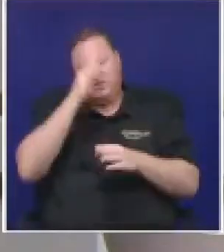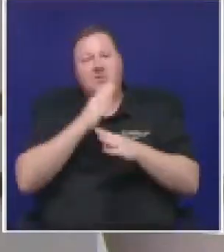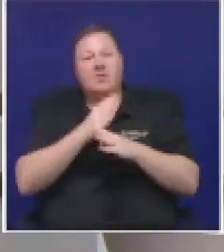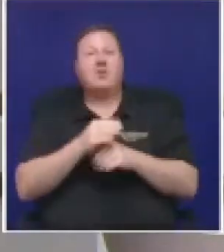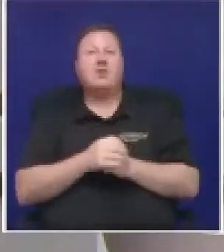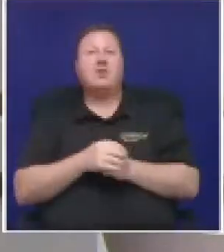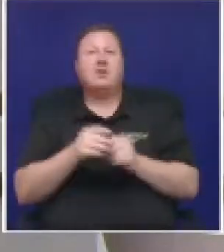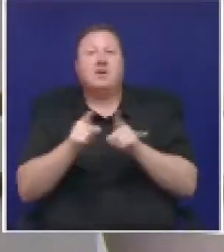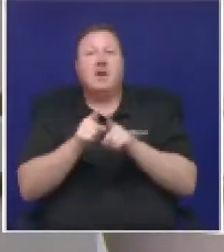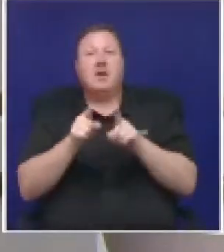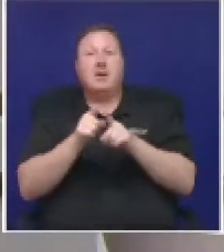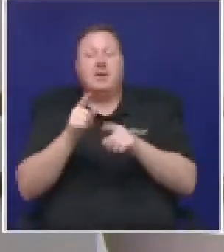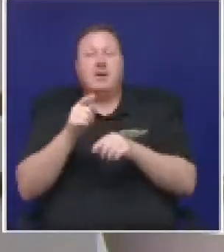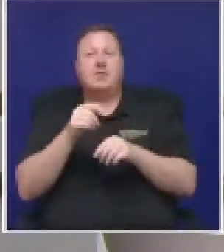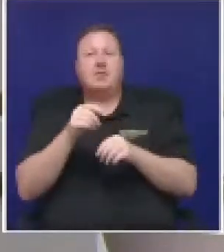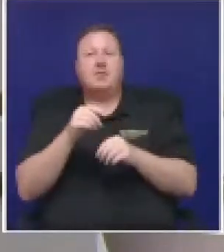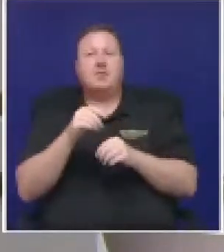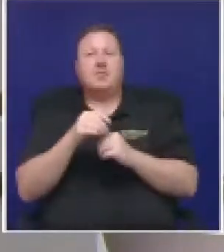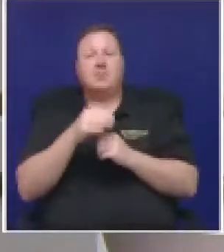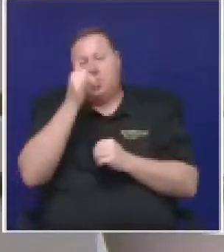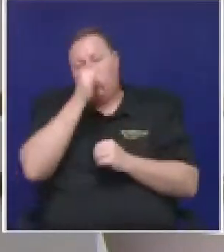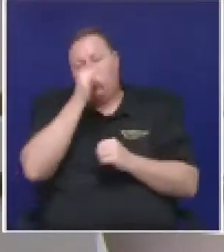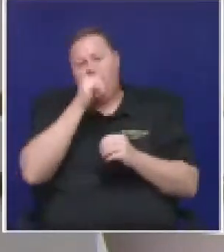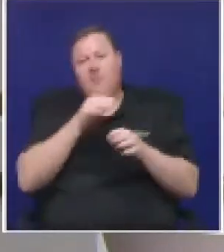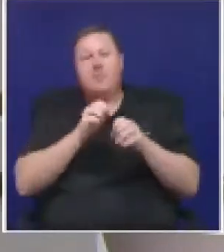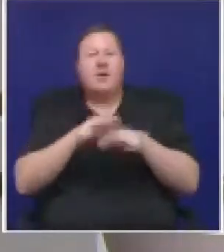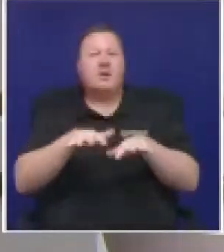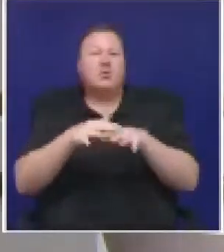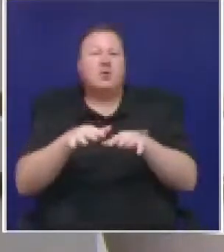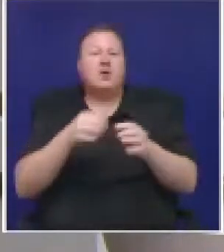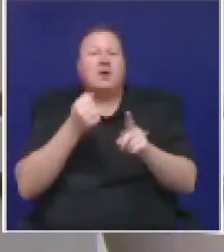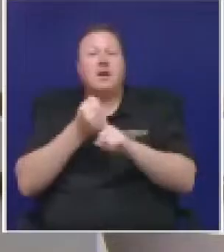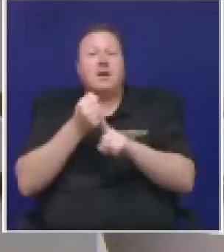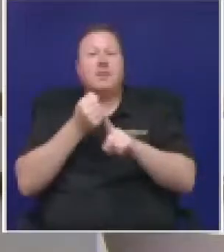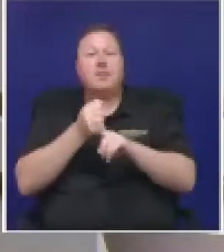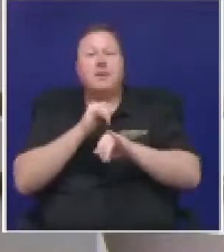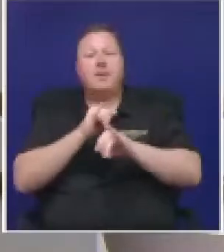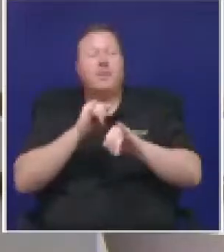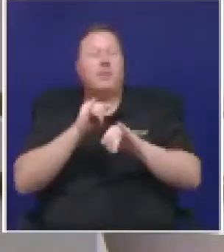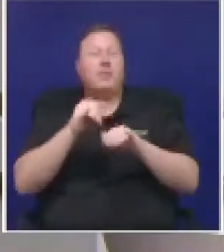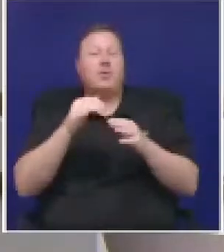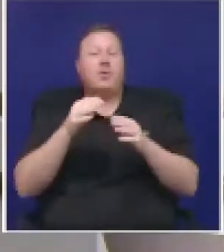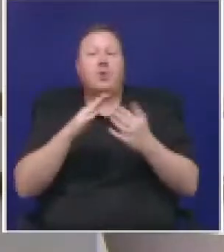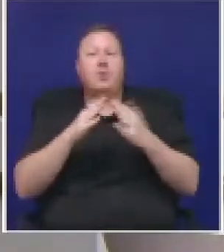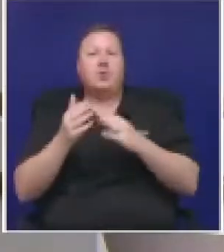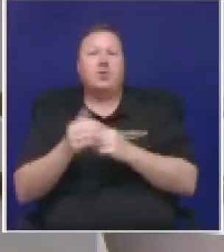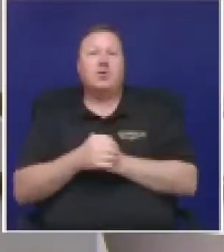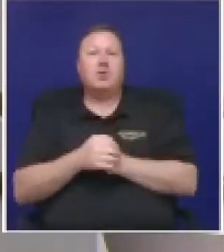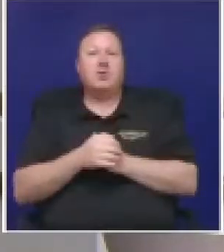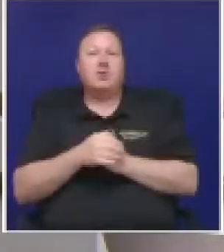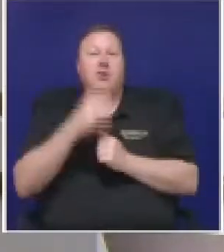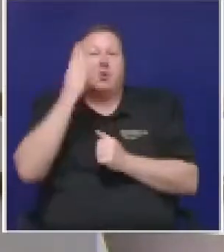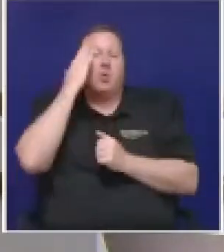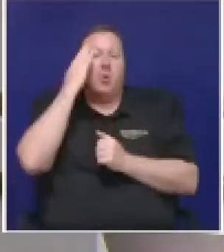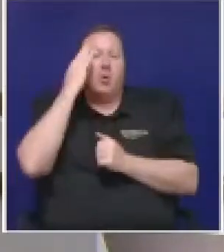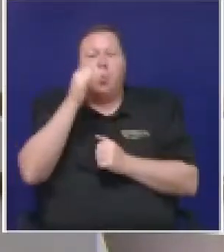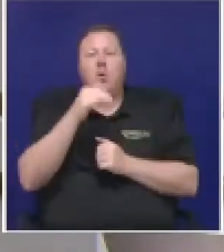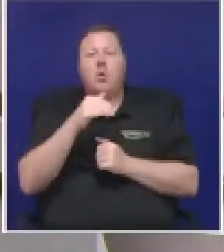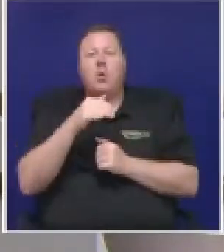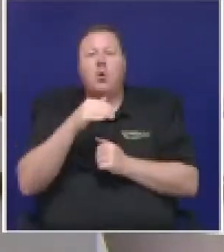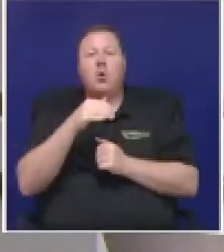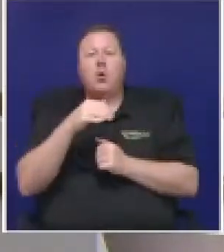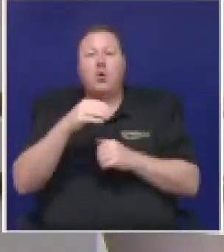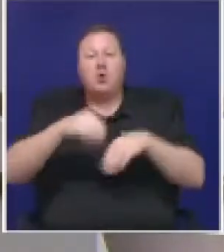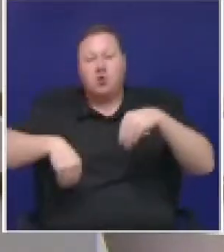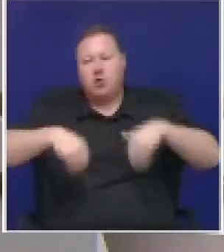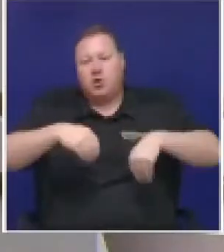crime networking, which all have a negative impact on communities. Knowing and bearing in mind that there are some corrupt officials at